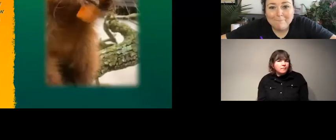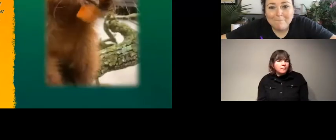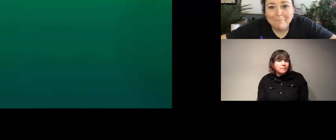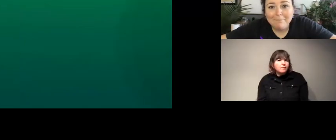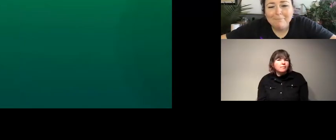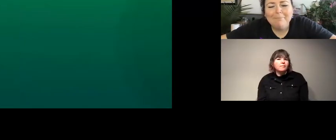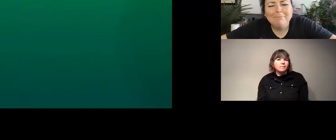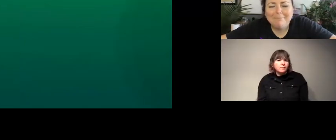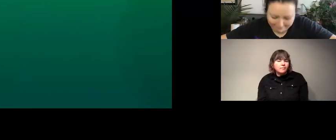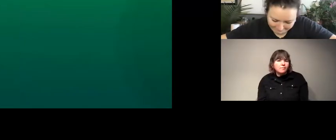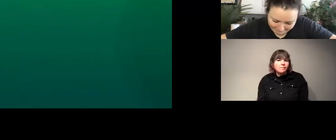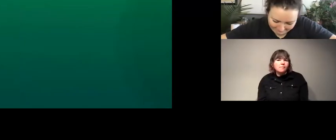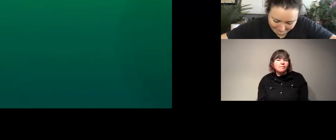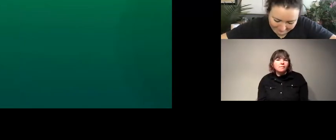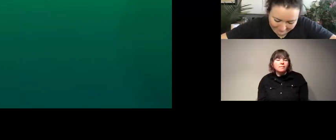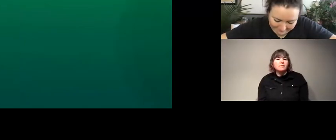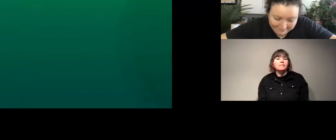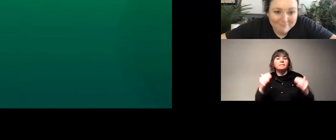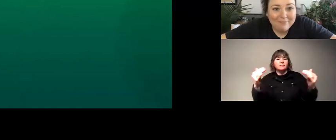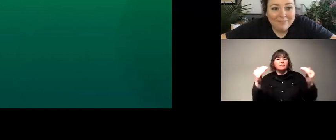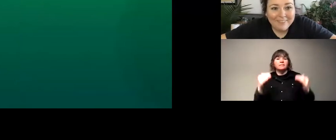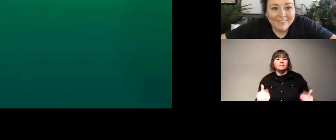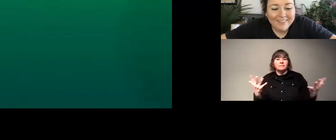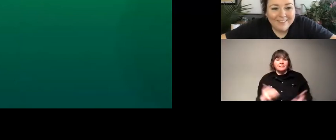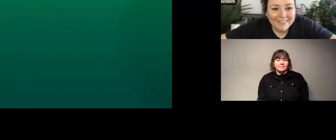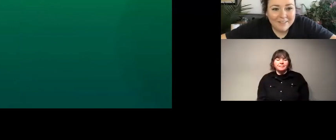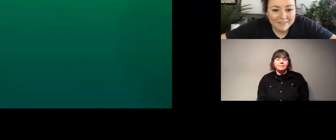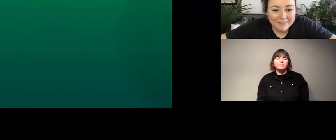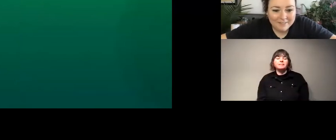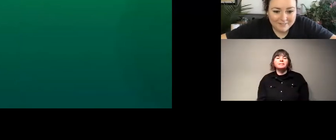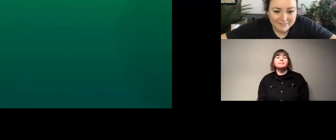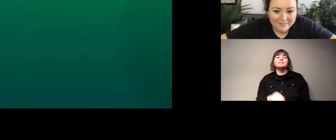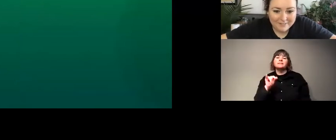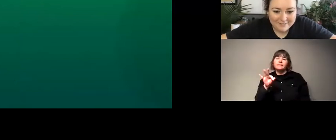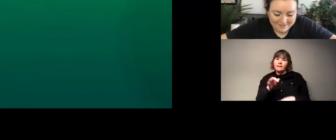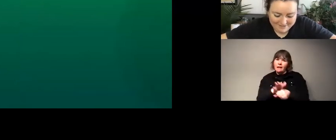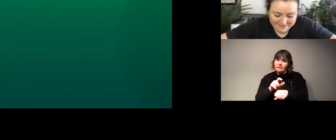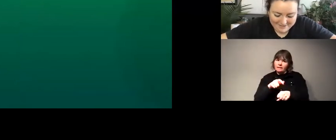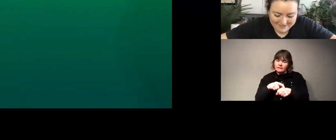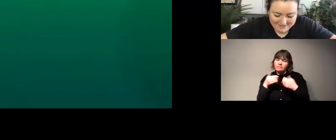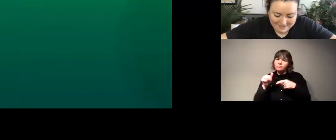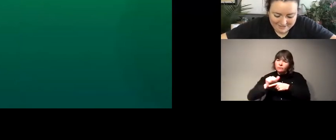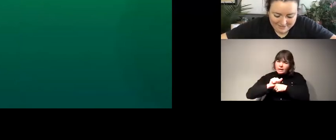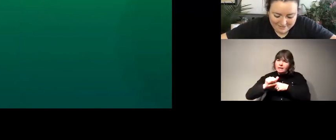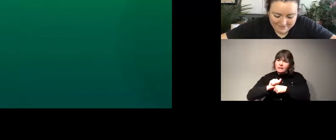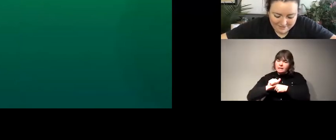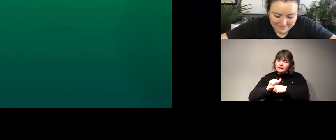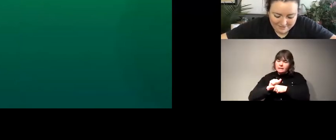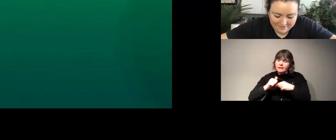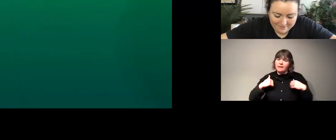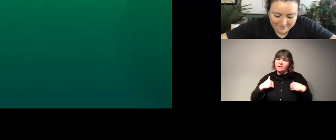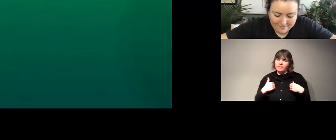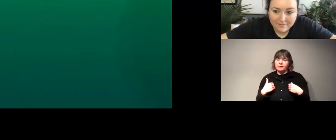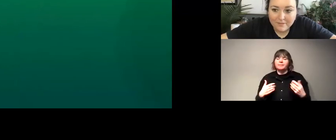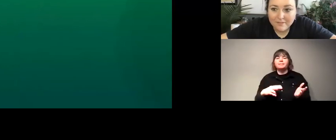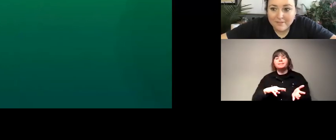All right. Now the next thing we're going to do is, if we have the time, we're going to train our animals. So the training can